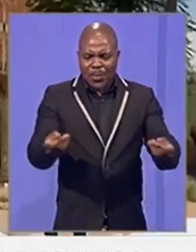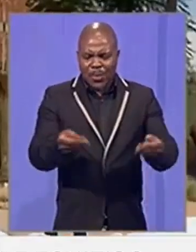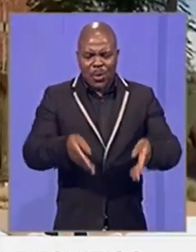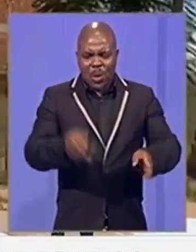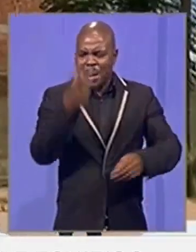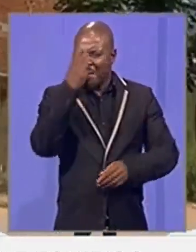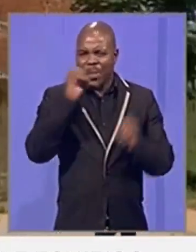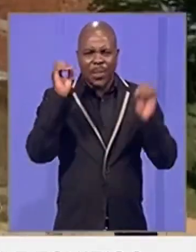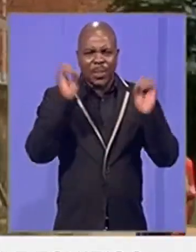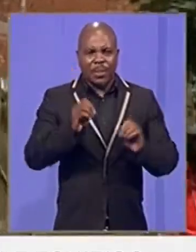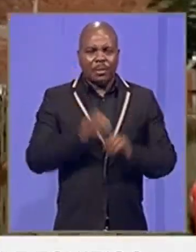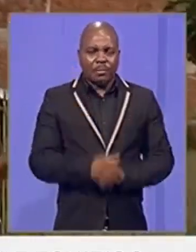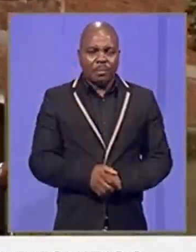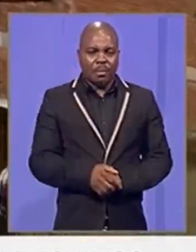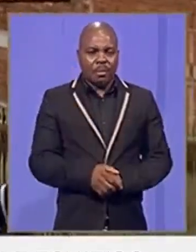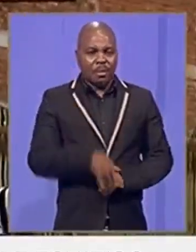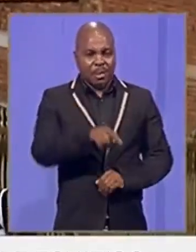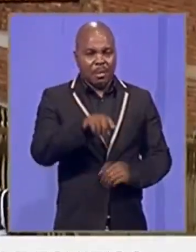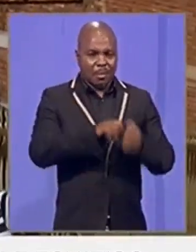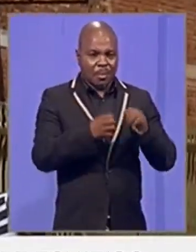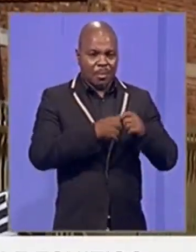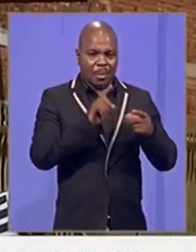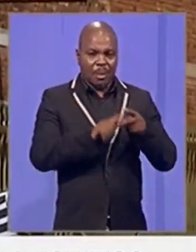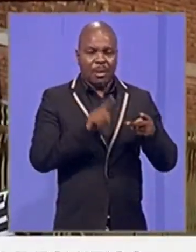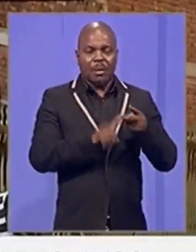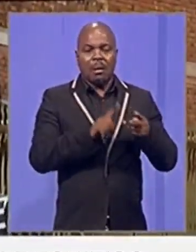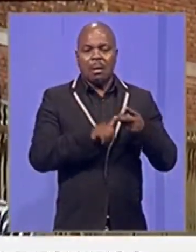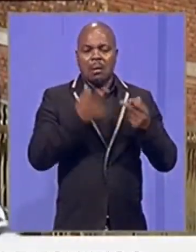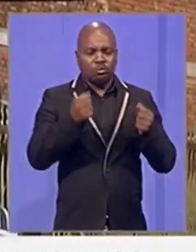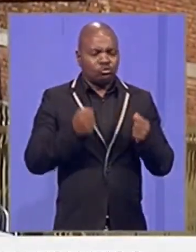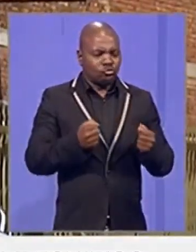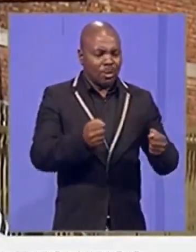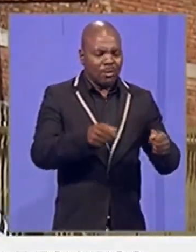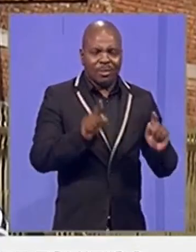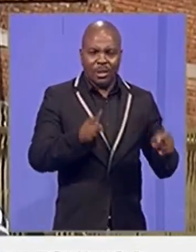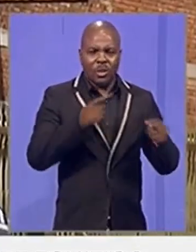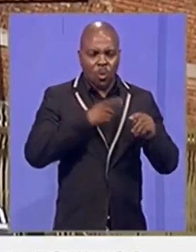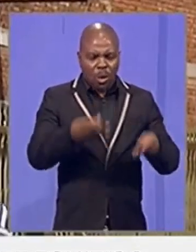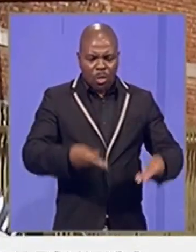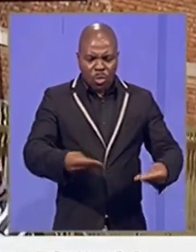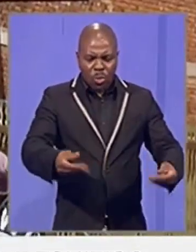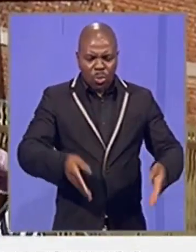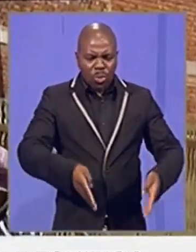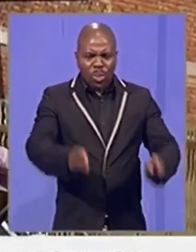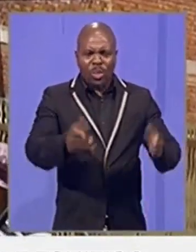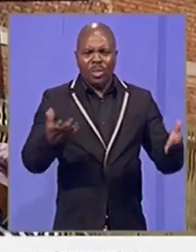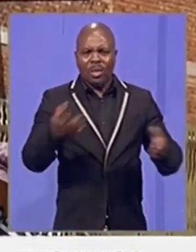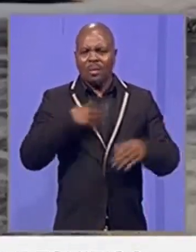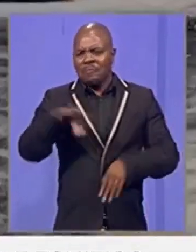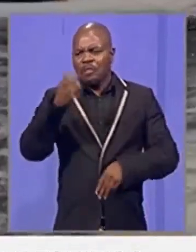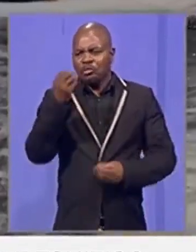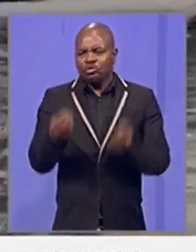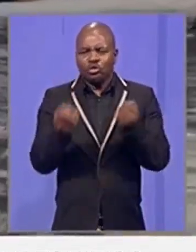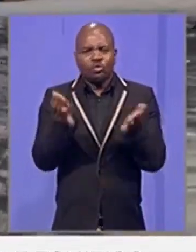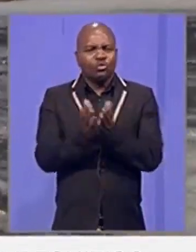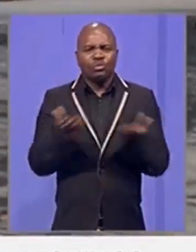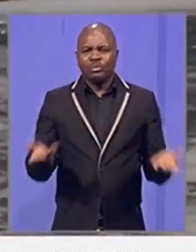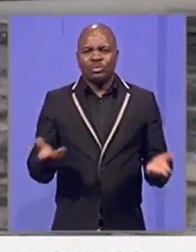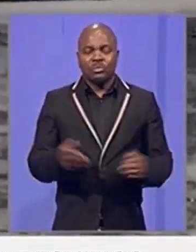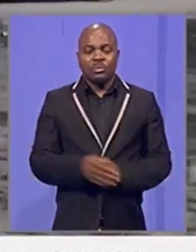Our potholes is very deep. Our cars can't even drive in the roads. We use gravel roads to go fetch our kids at school.